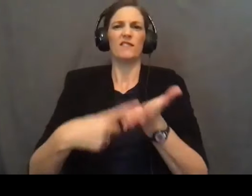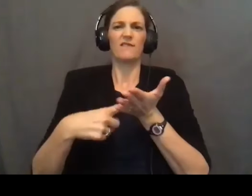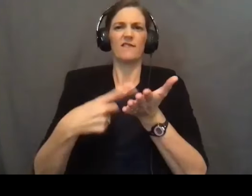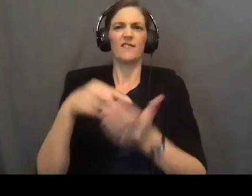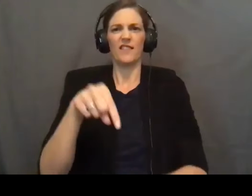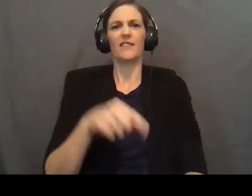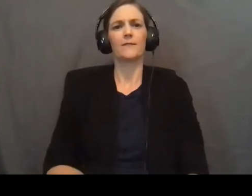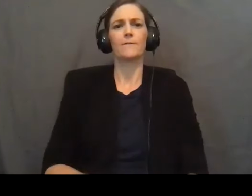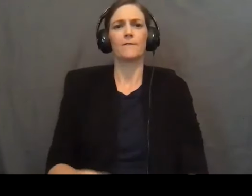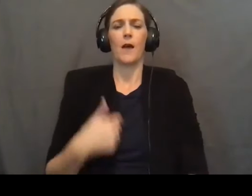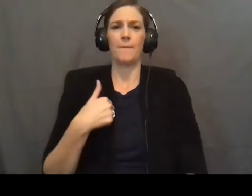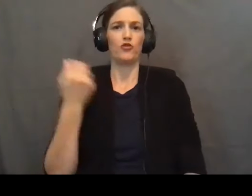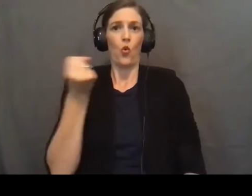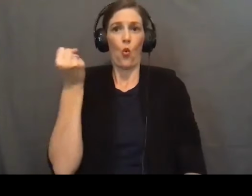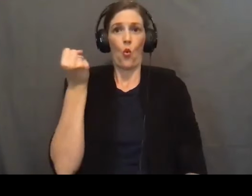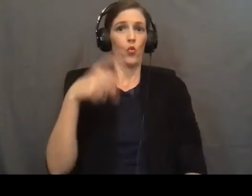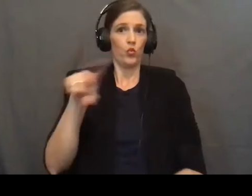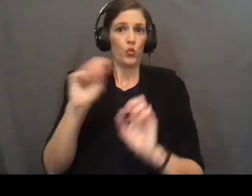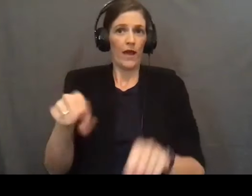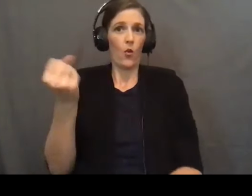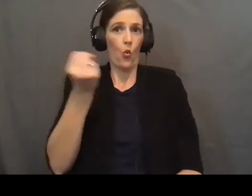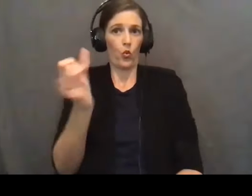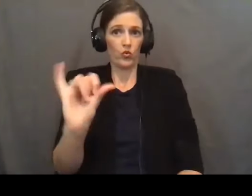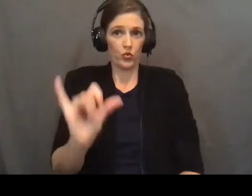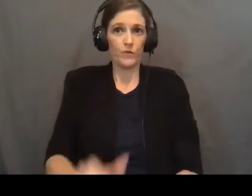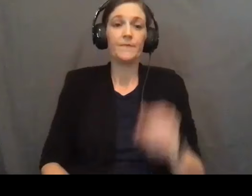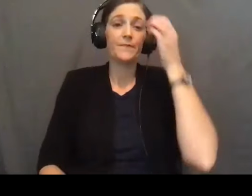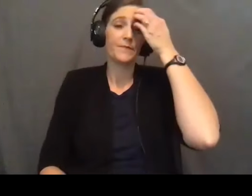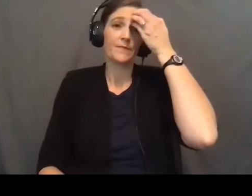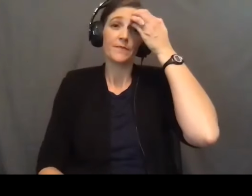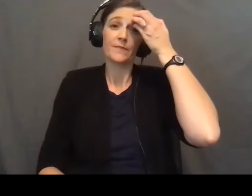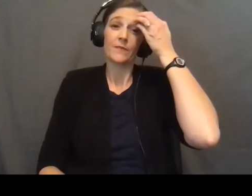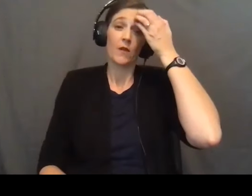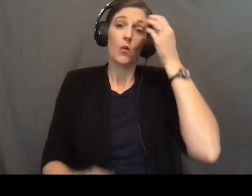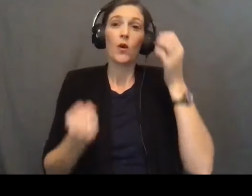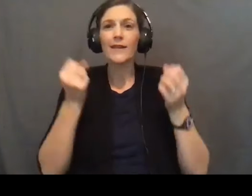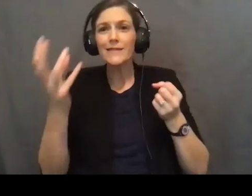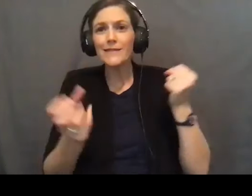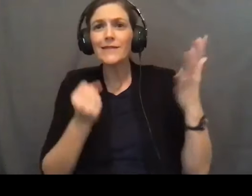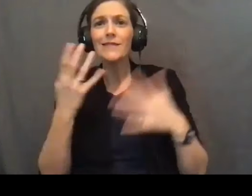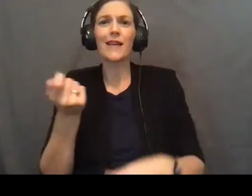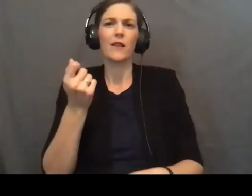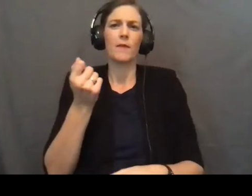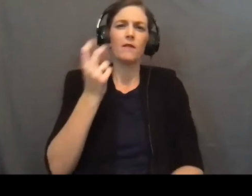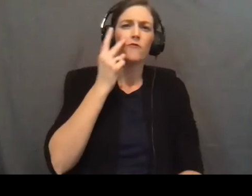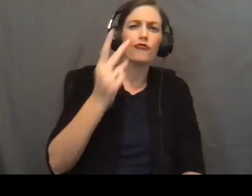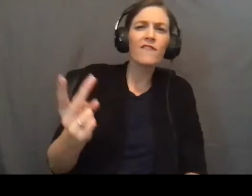So I'm just going to hold the elements. You can hold them as well, tangibly. I want to, we're going to sing a little bit. We're going to reflect